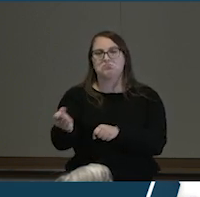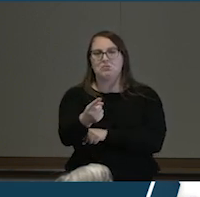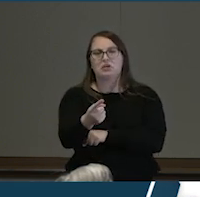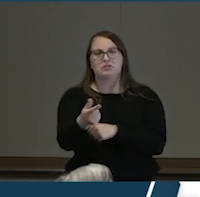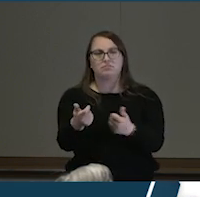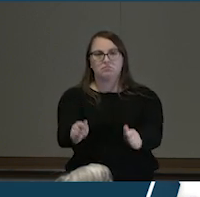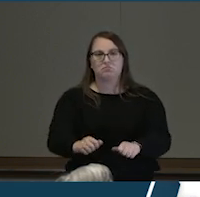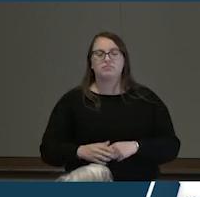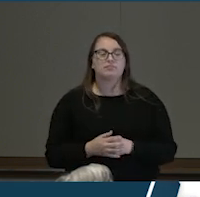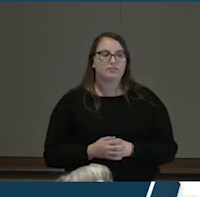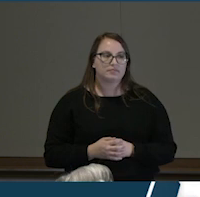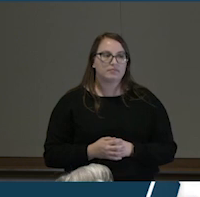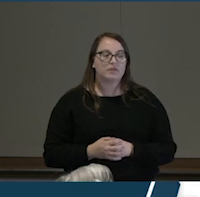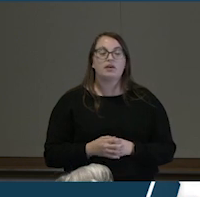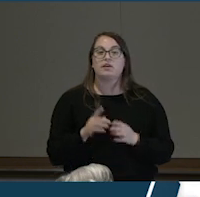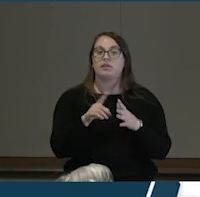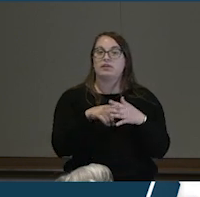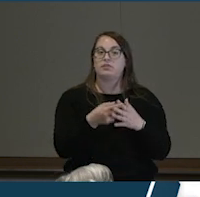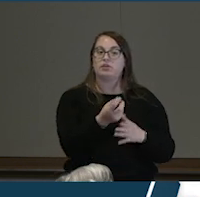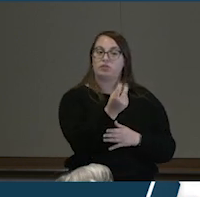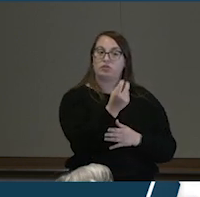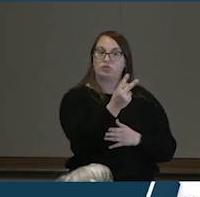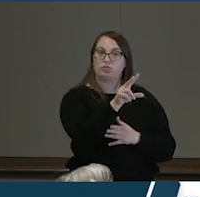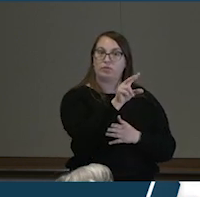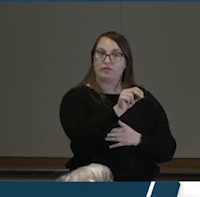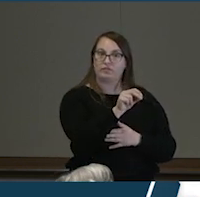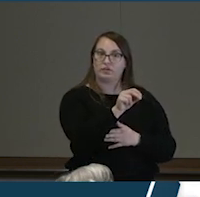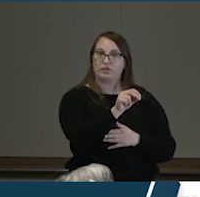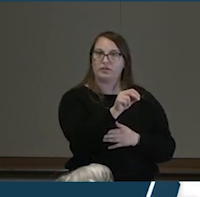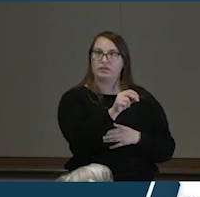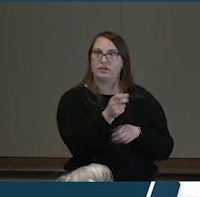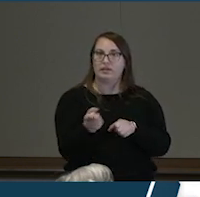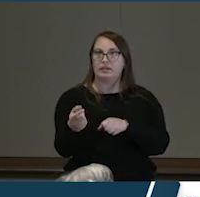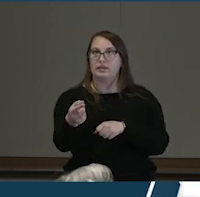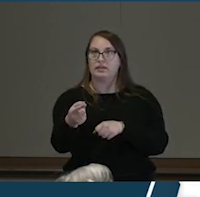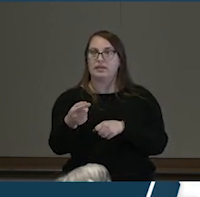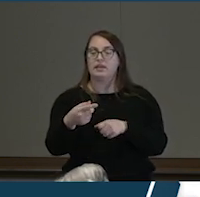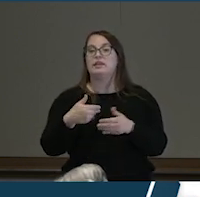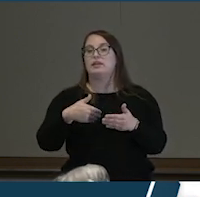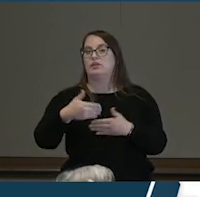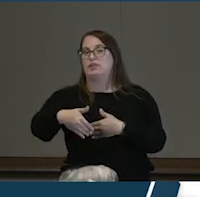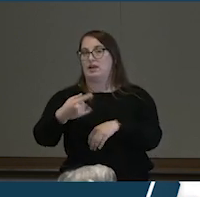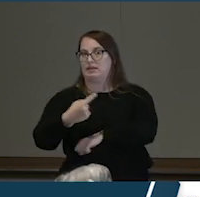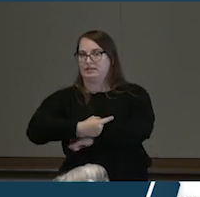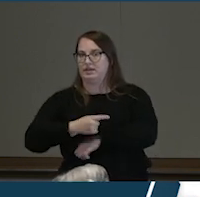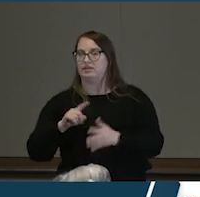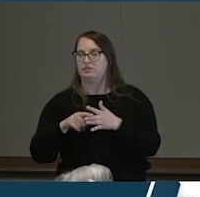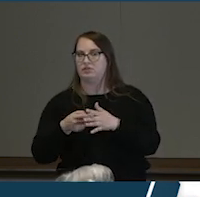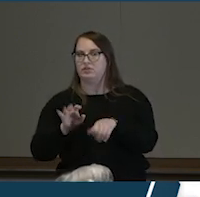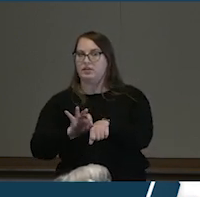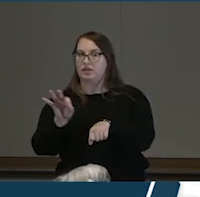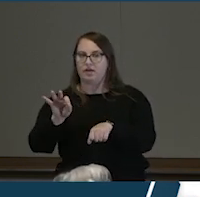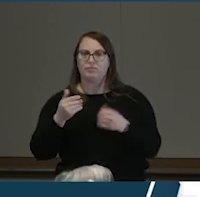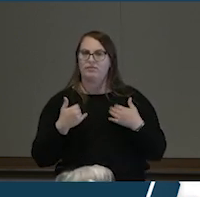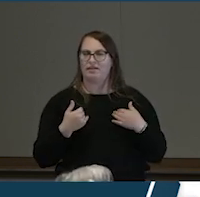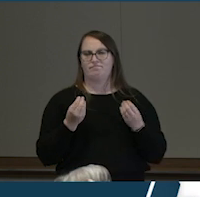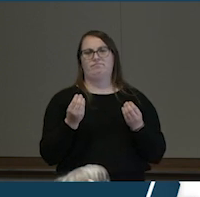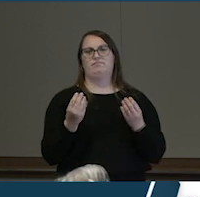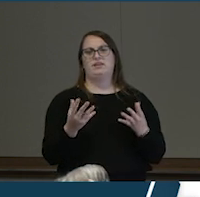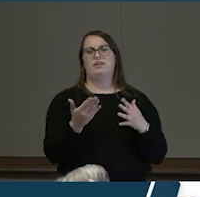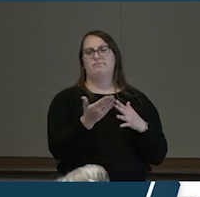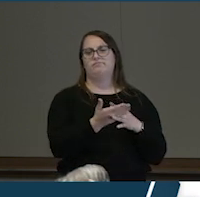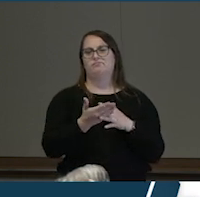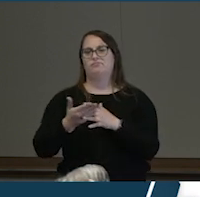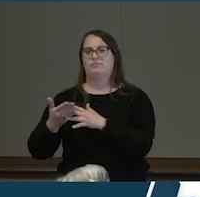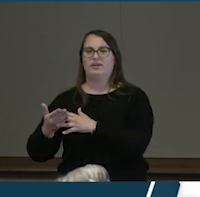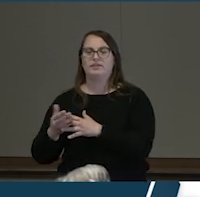Like I said before, they start at 12:30. The next day starts at 9. We do have breaks, so you get lots of breaks. And so we're